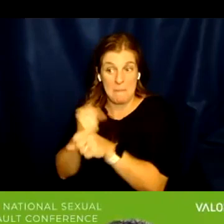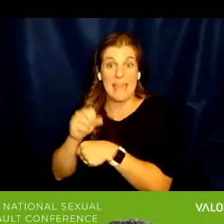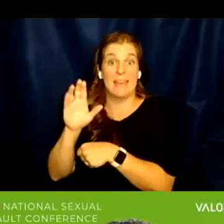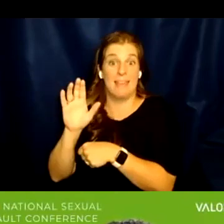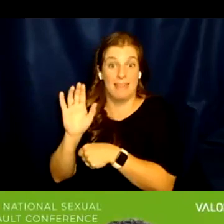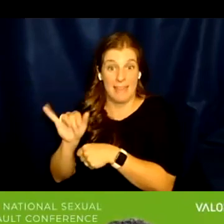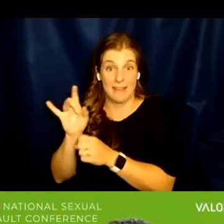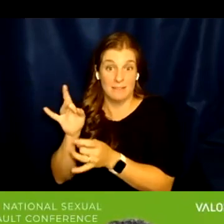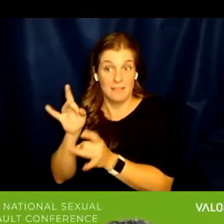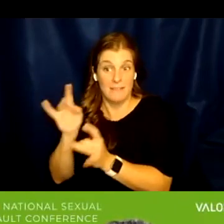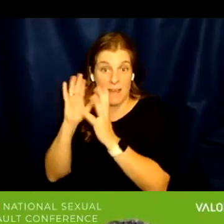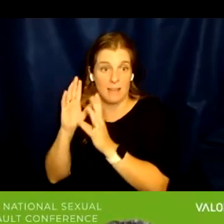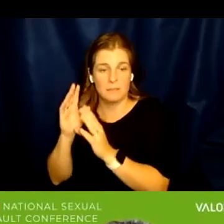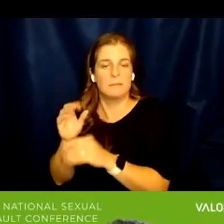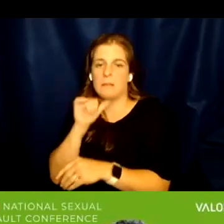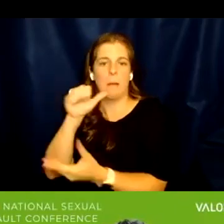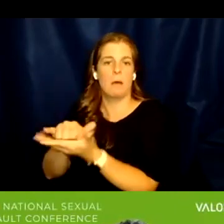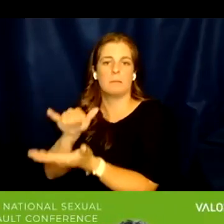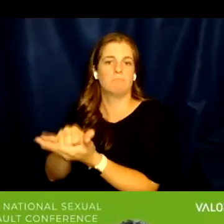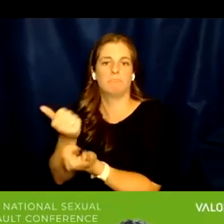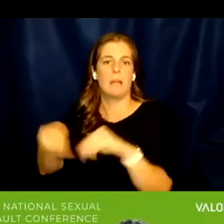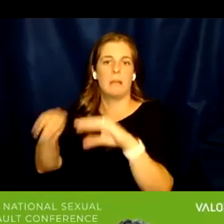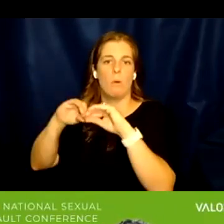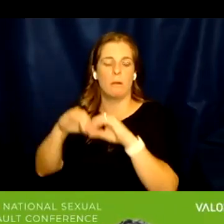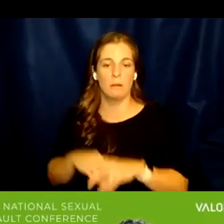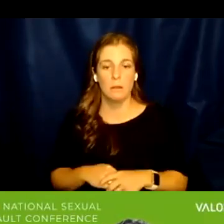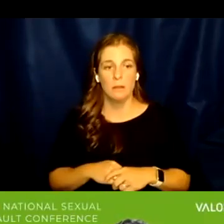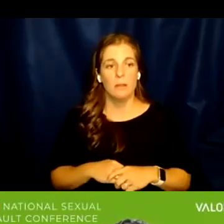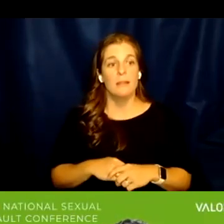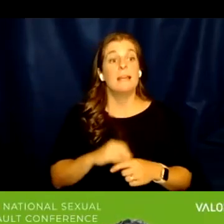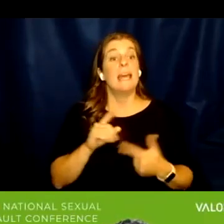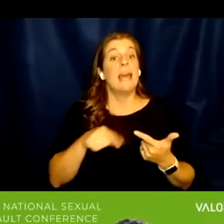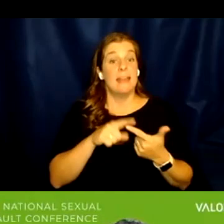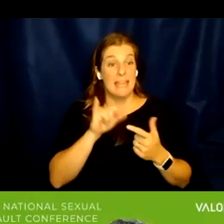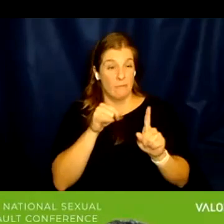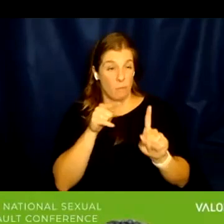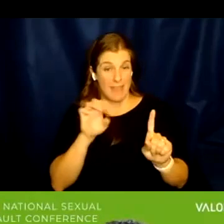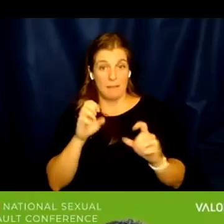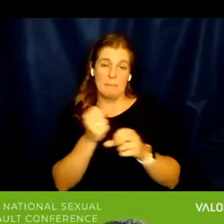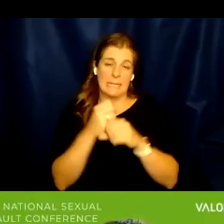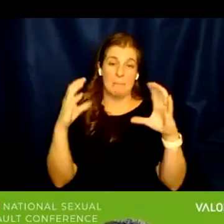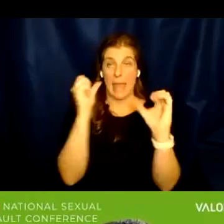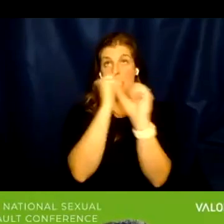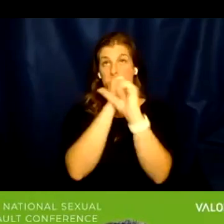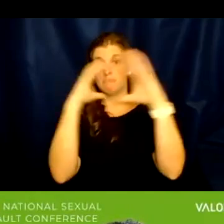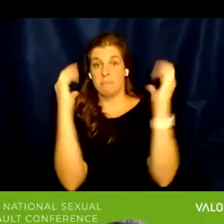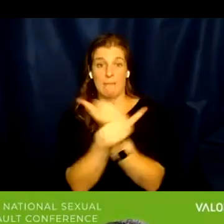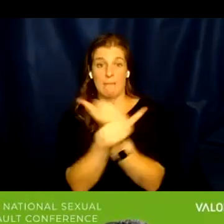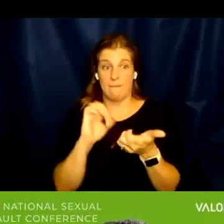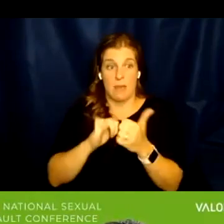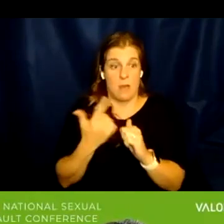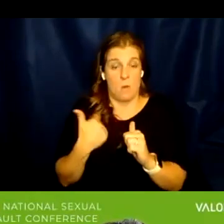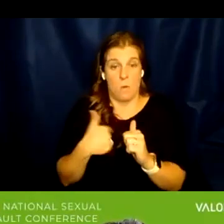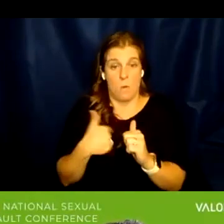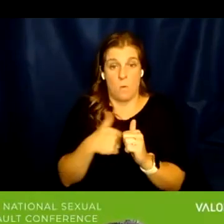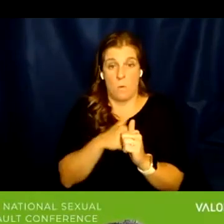Burke was seeking to create. And if we expand the frame through which we understand these issues to center survivors